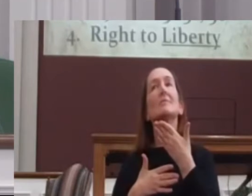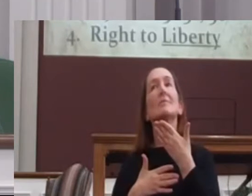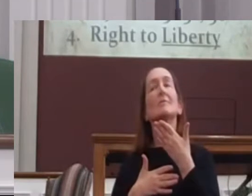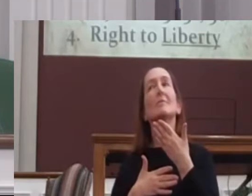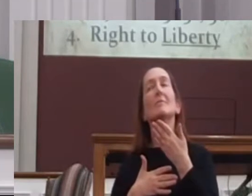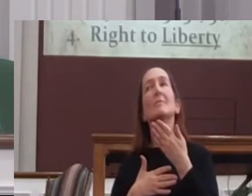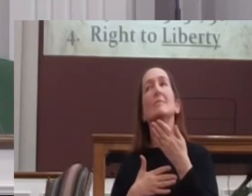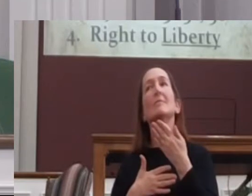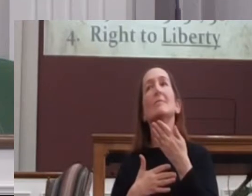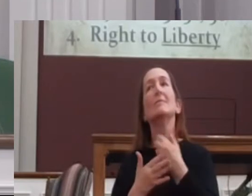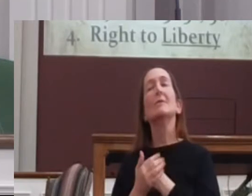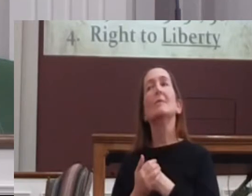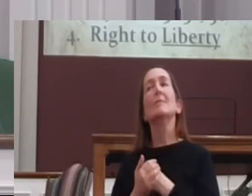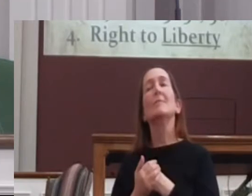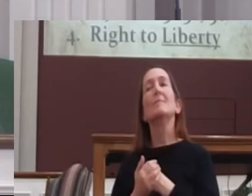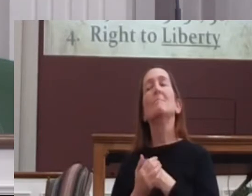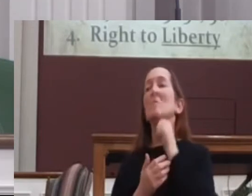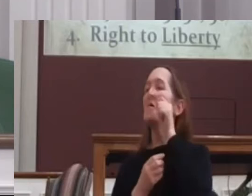pursuit of happiness.